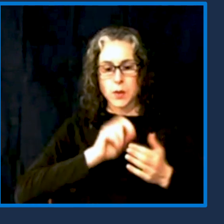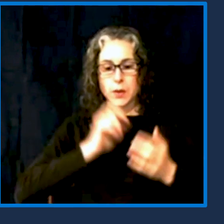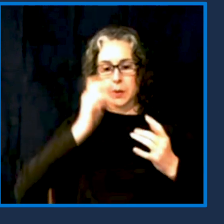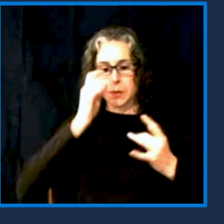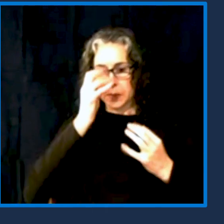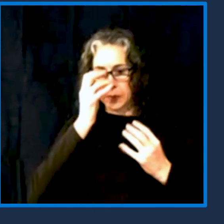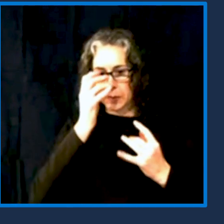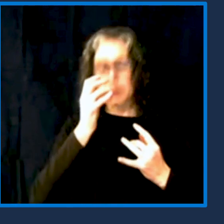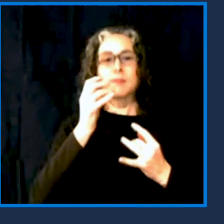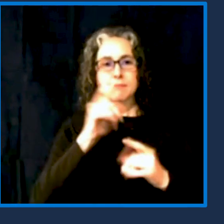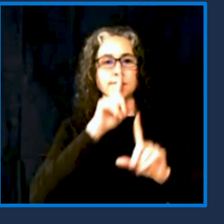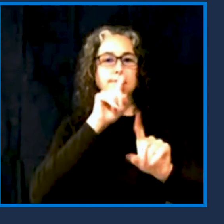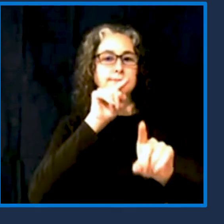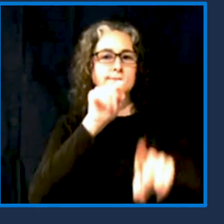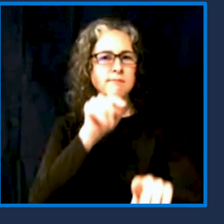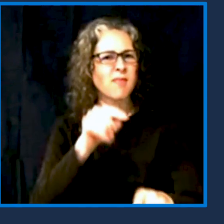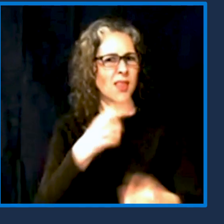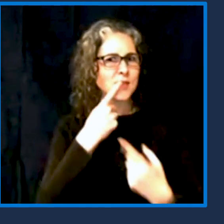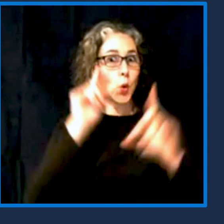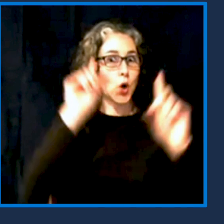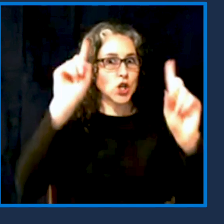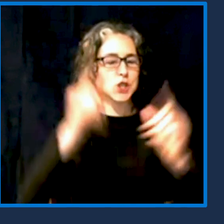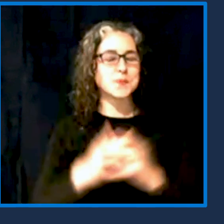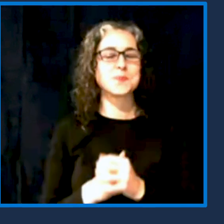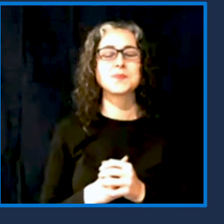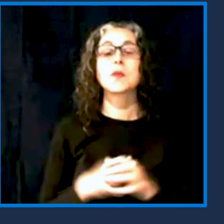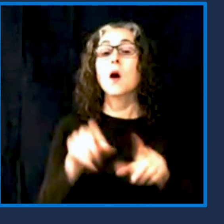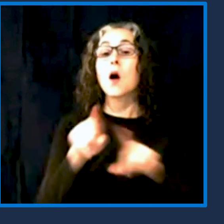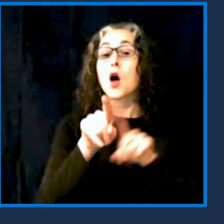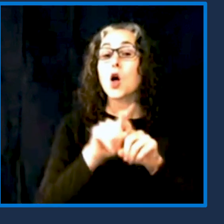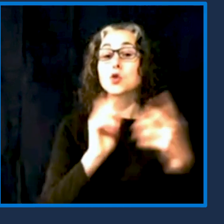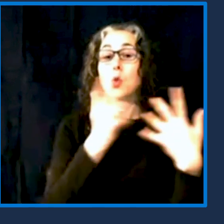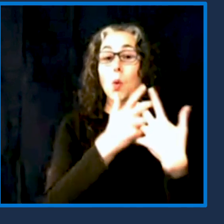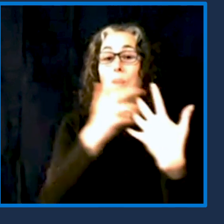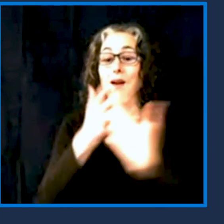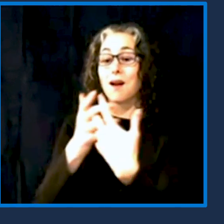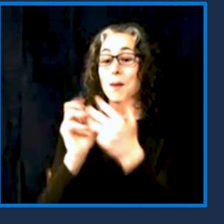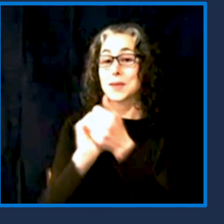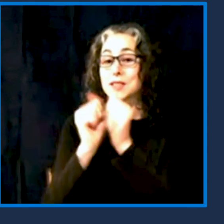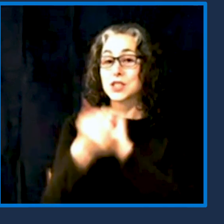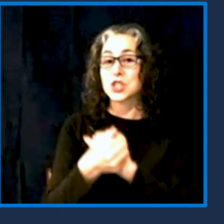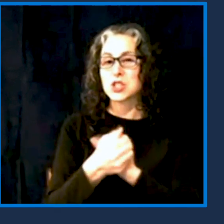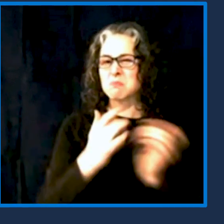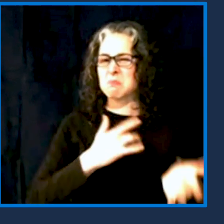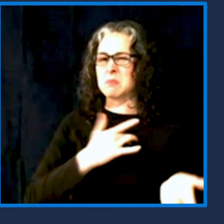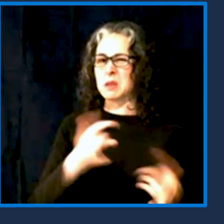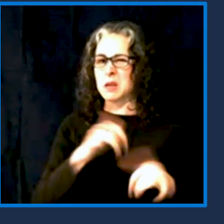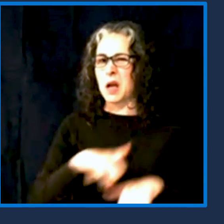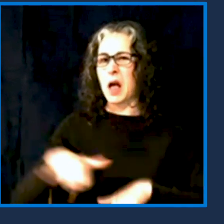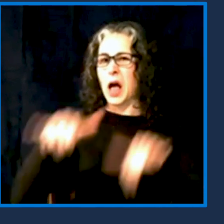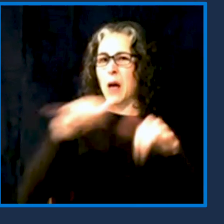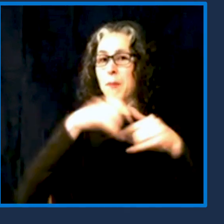worked out really well. Some other accommodations that we found that are pretty common